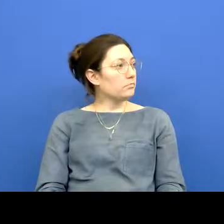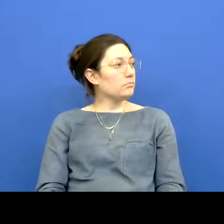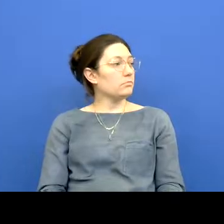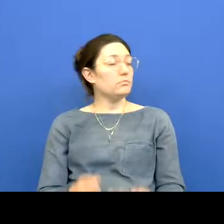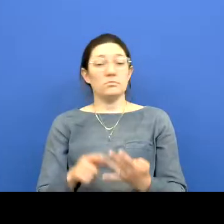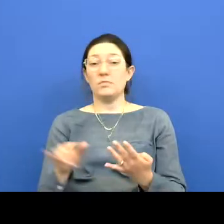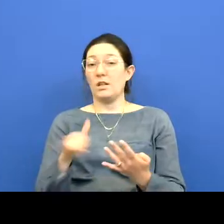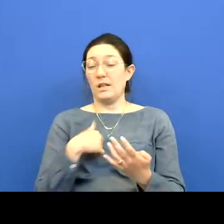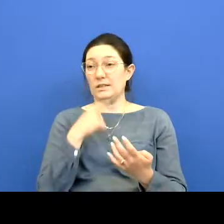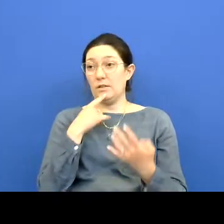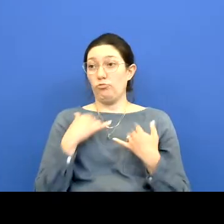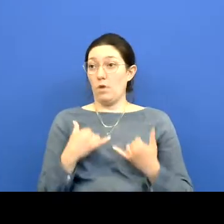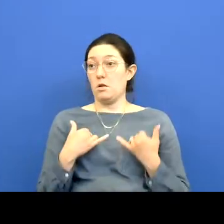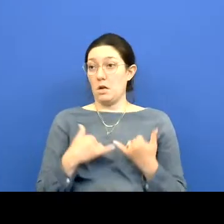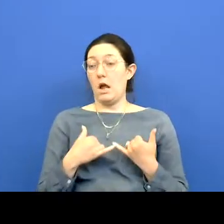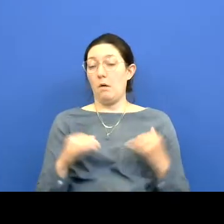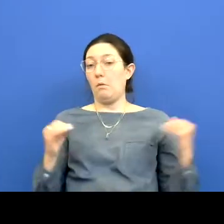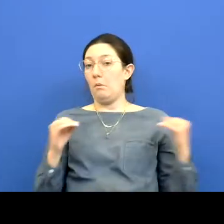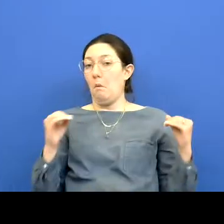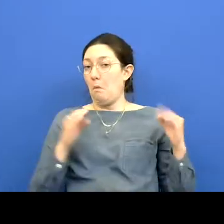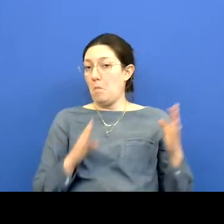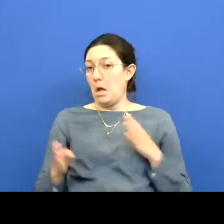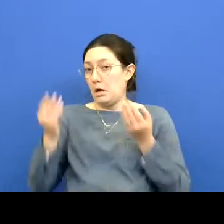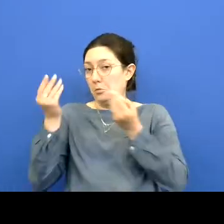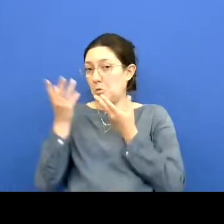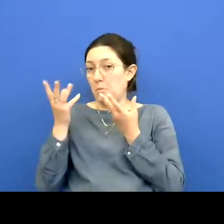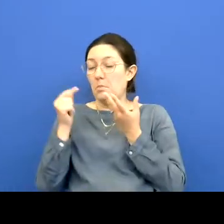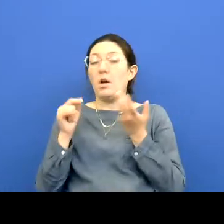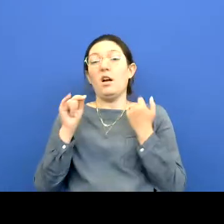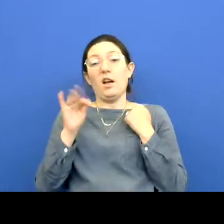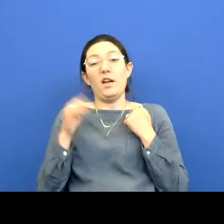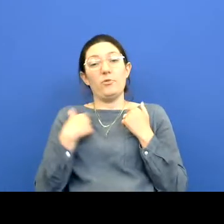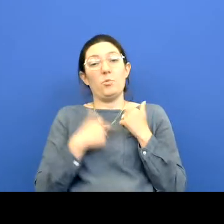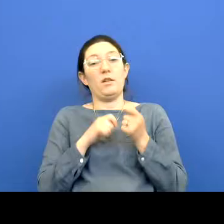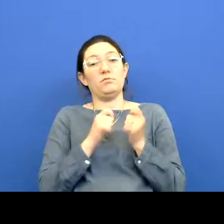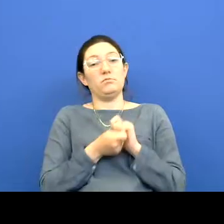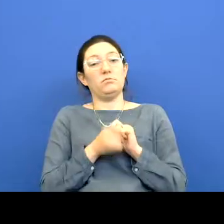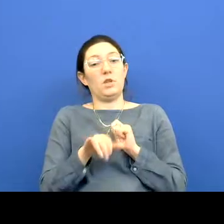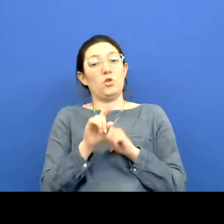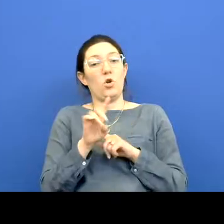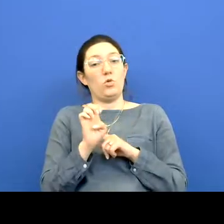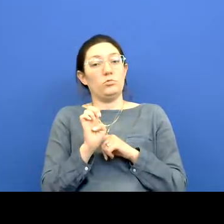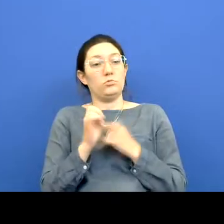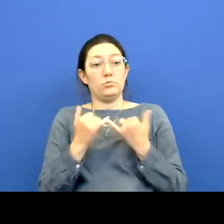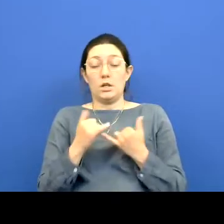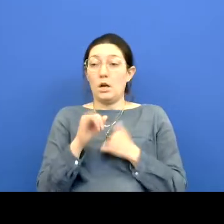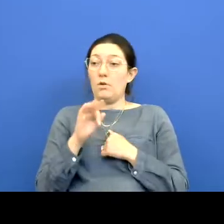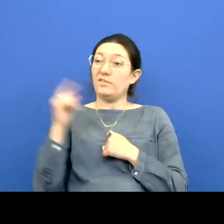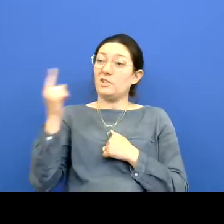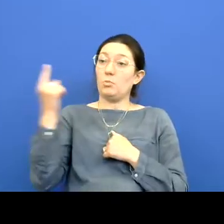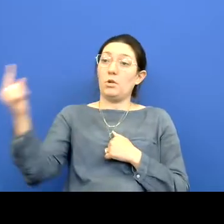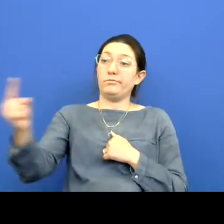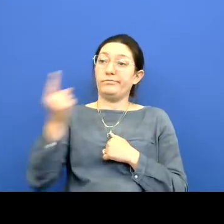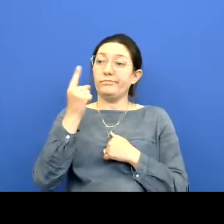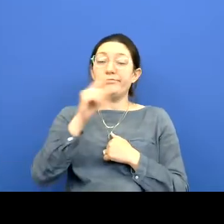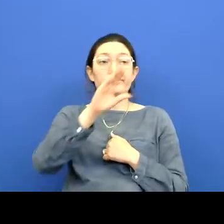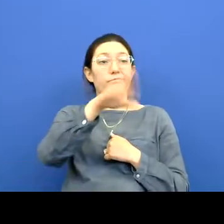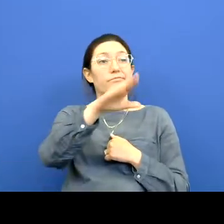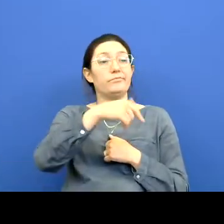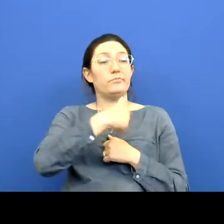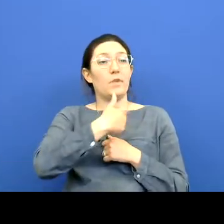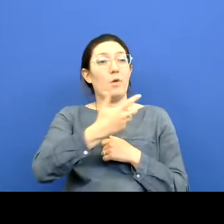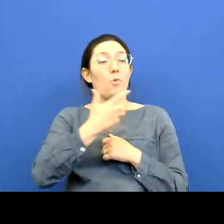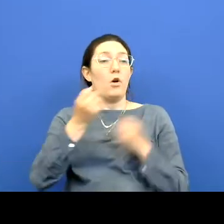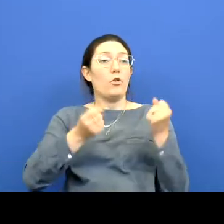now that they have the plans. It's just that if we're gonna fix this code, because right now somebody could come in for a